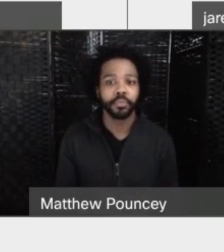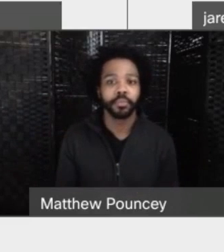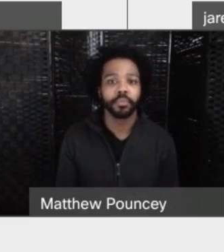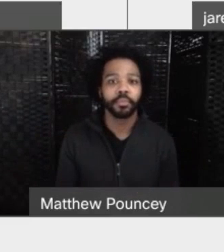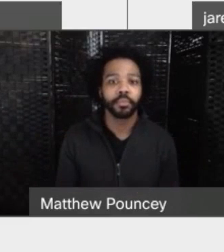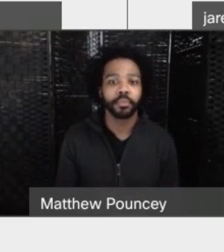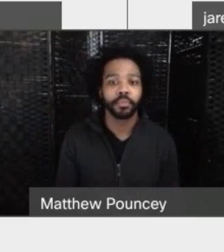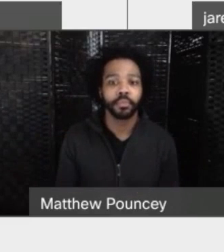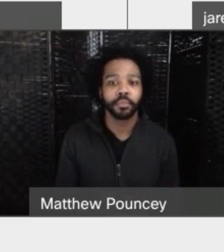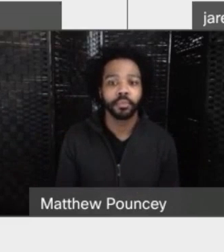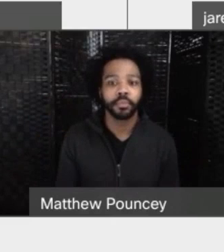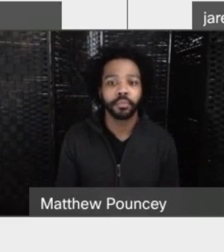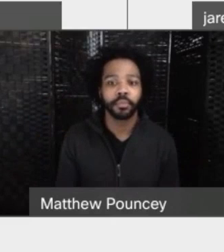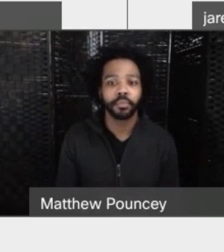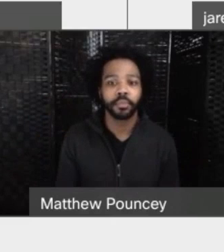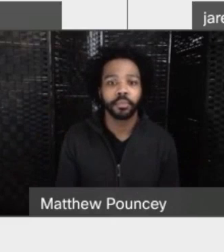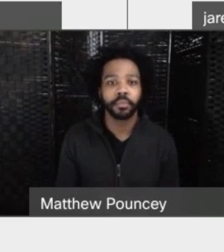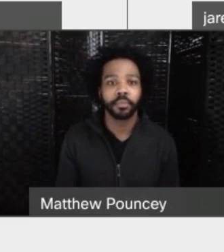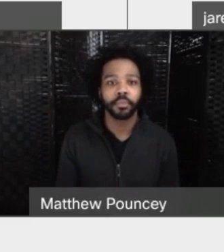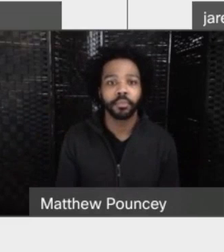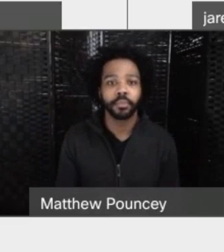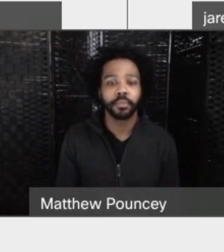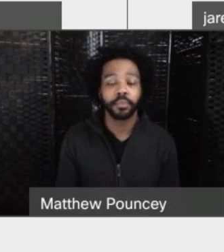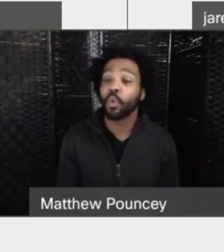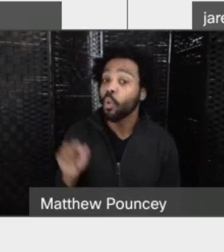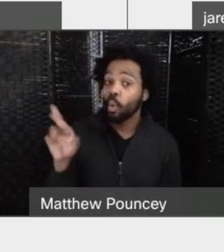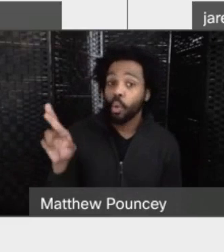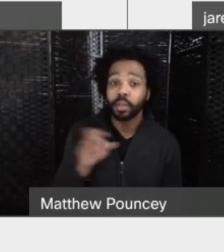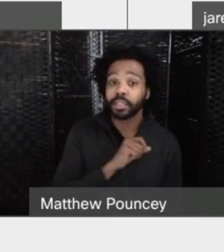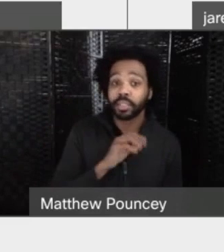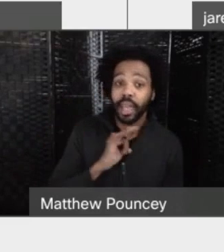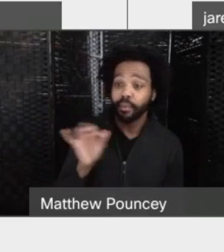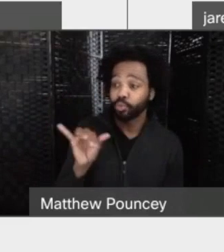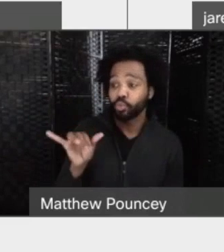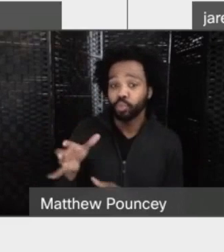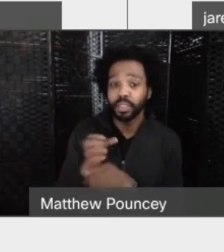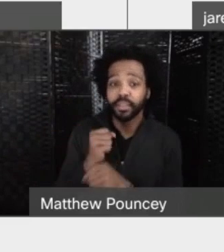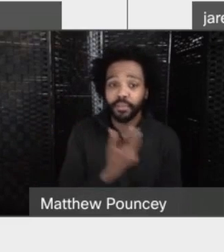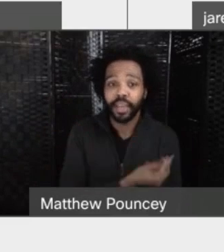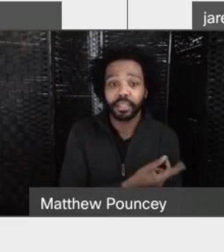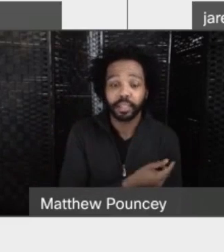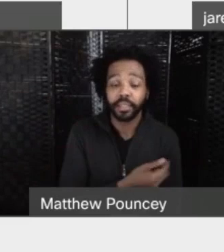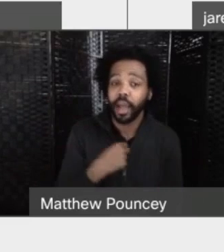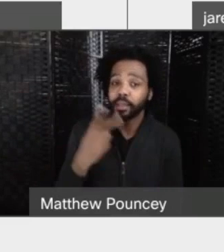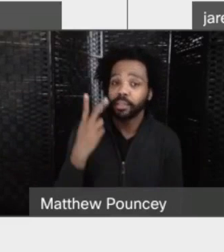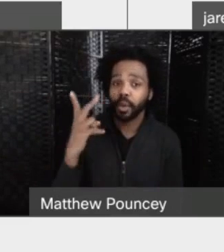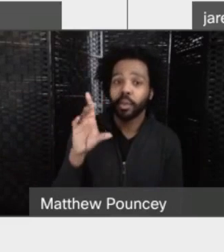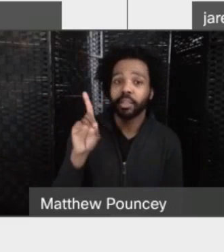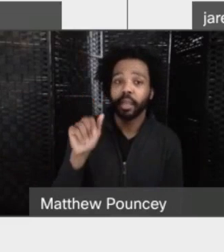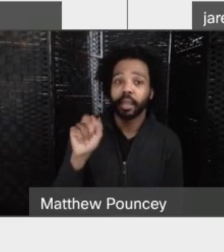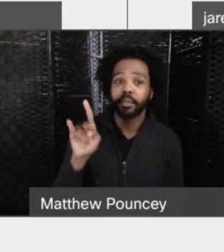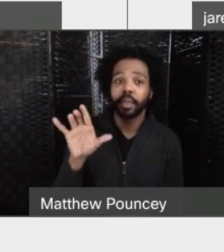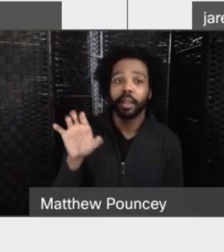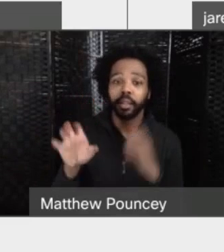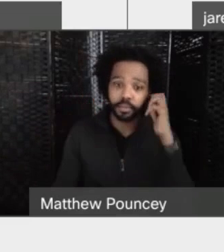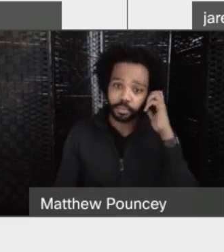who may have received it, or the staff as well who've received the vaccine. I saw Danielle. Not